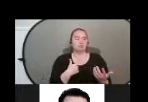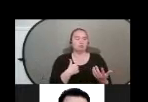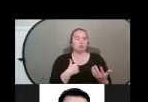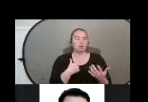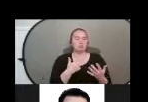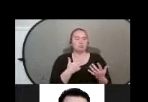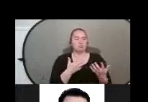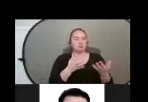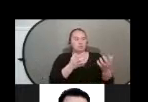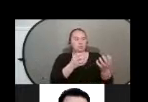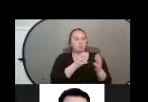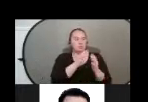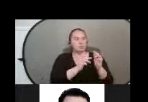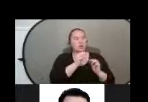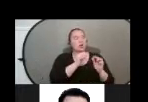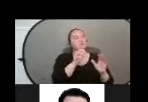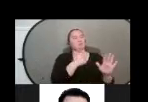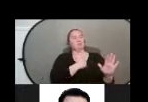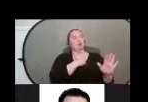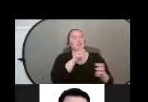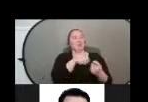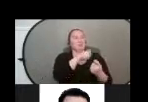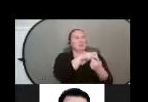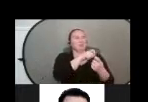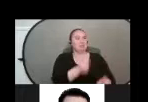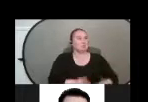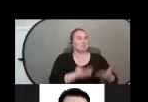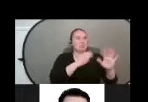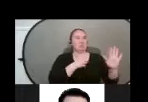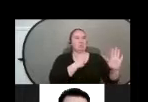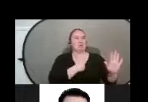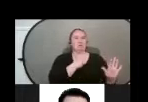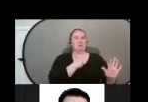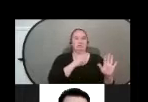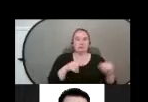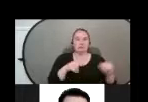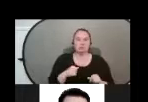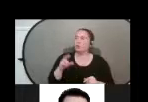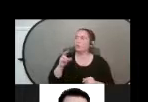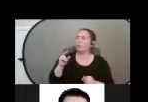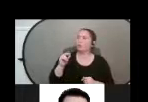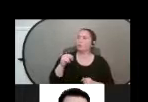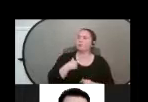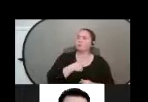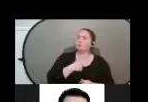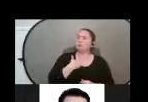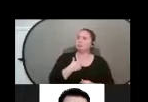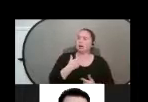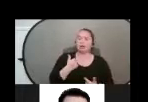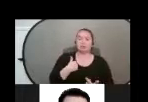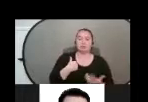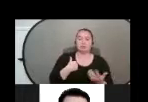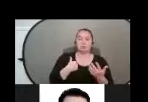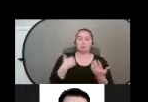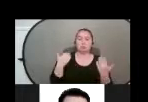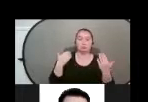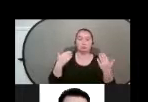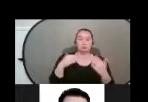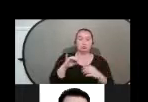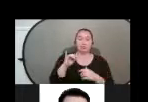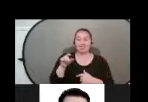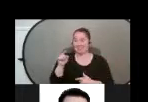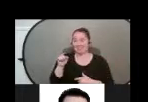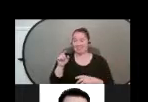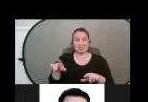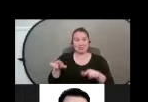specific. Aaron, I'm sorry. Go ahead. No. So I really echo kind of your question about that this is a little bit vague, but Jared,